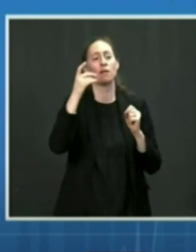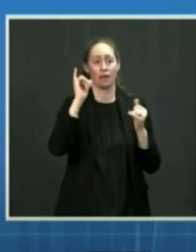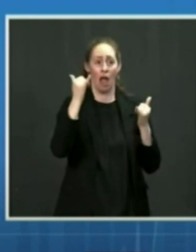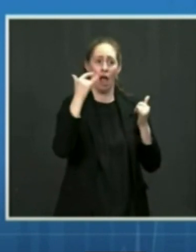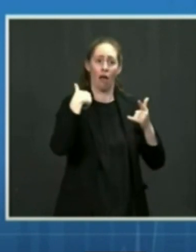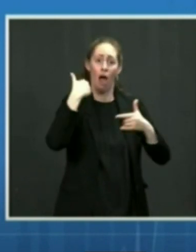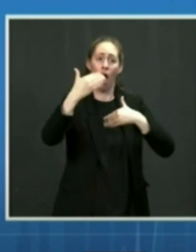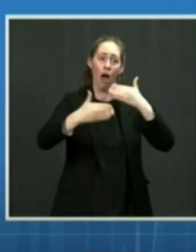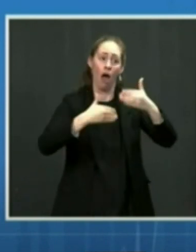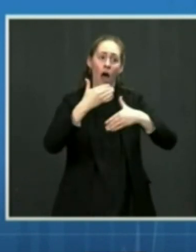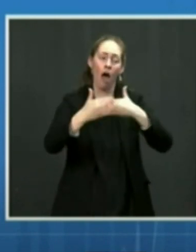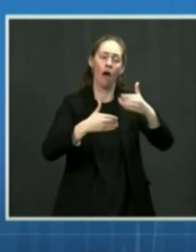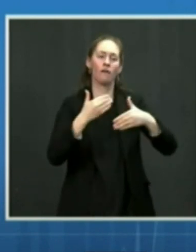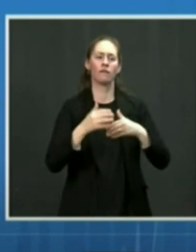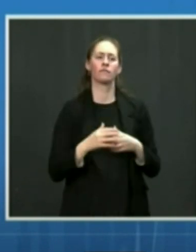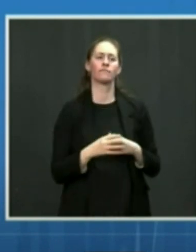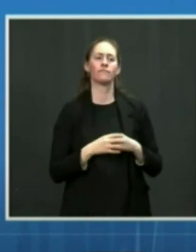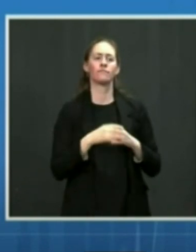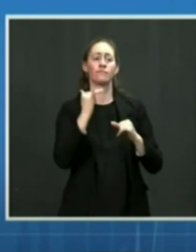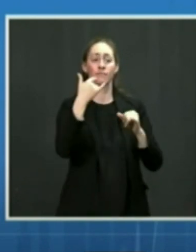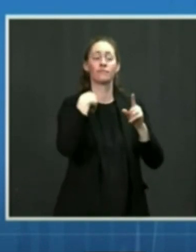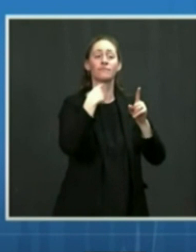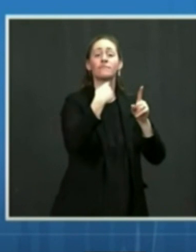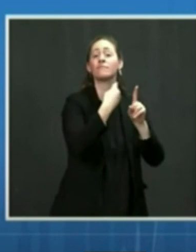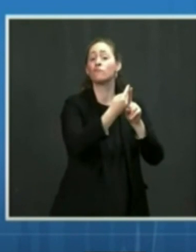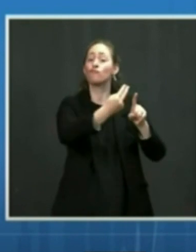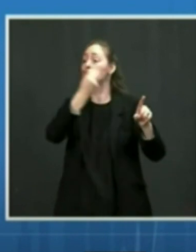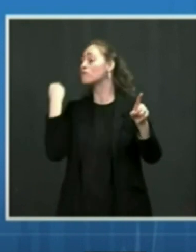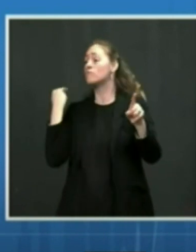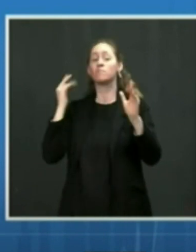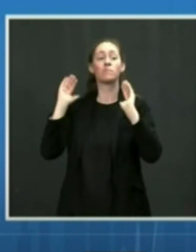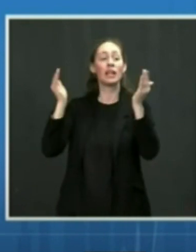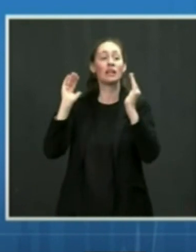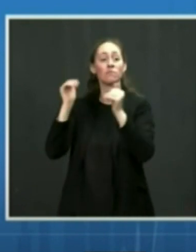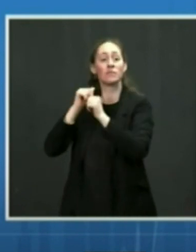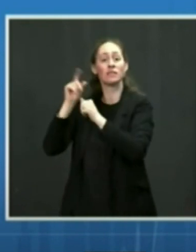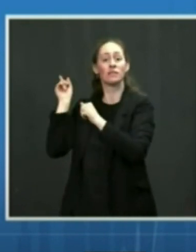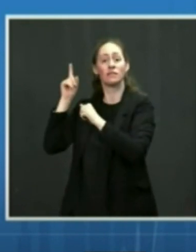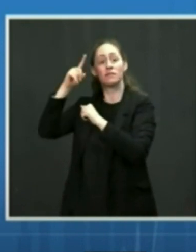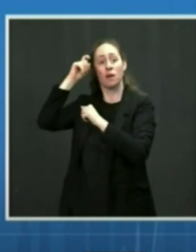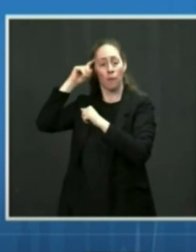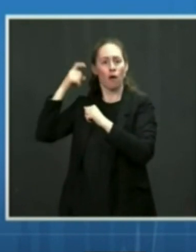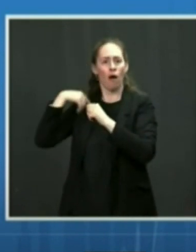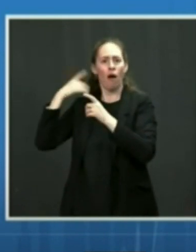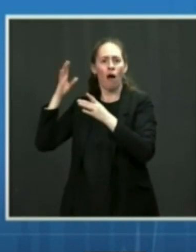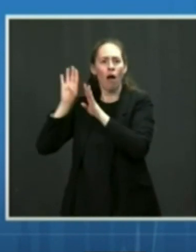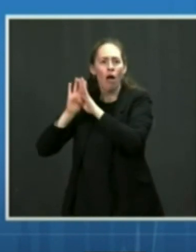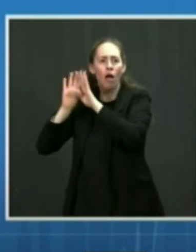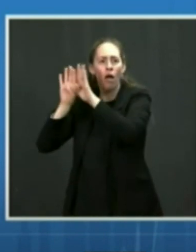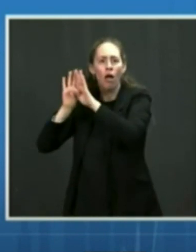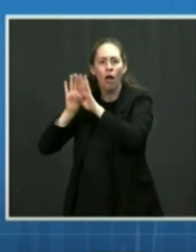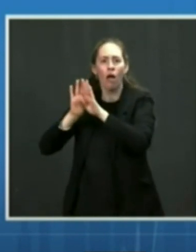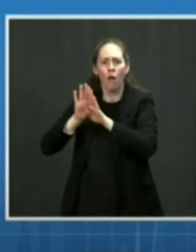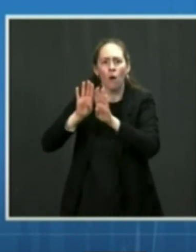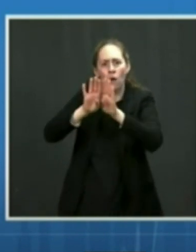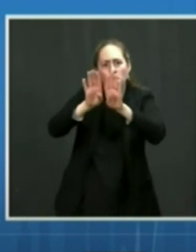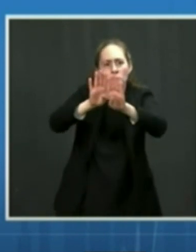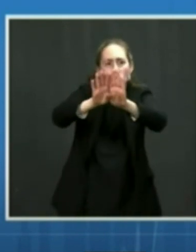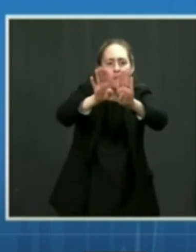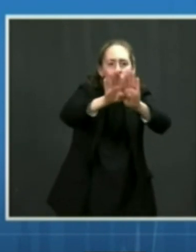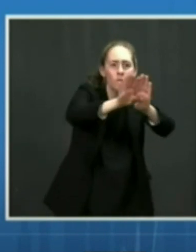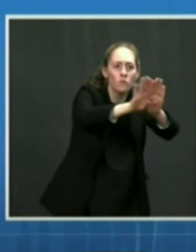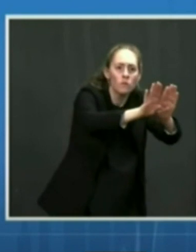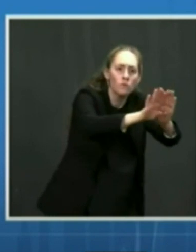last spring, last summer, and to shut things down, to flatten the curve, to decrease contact with one